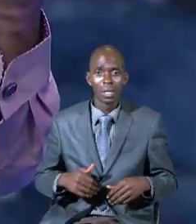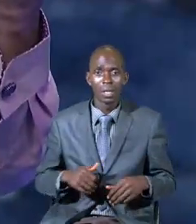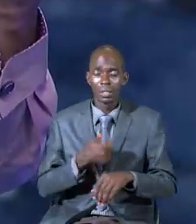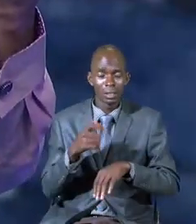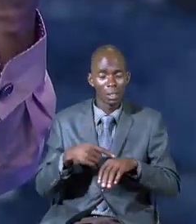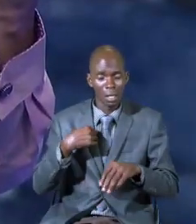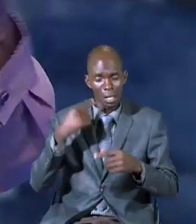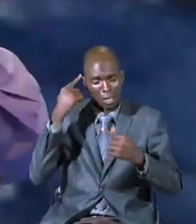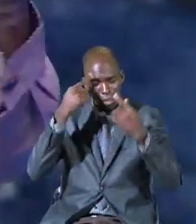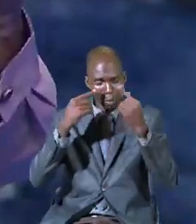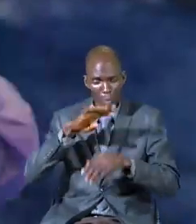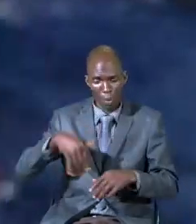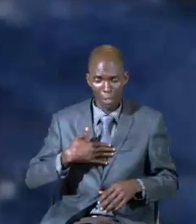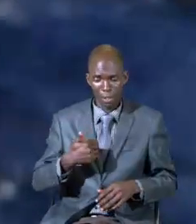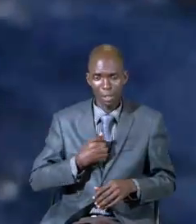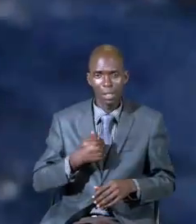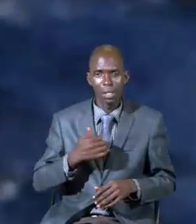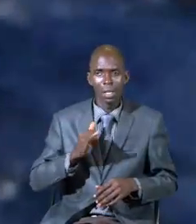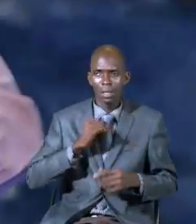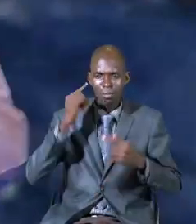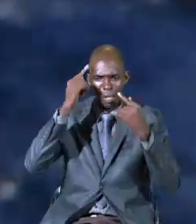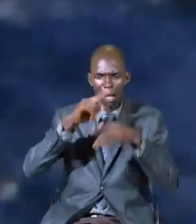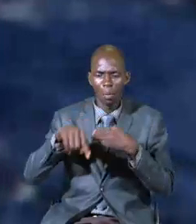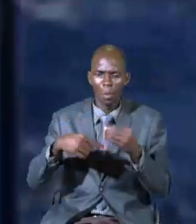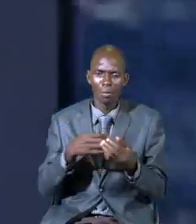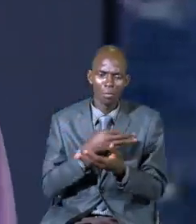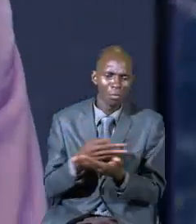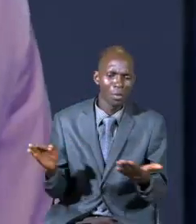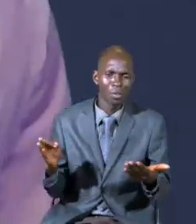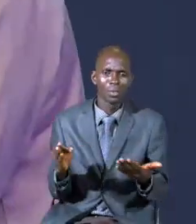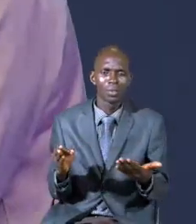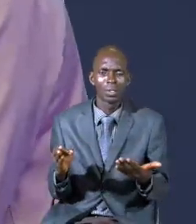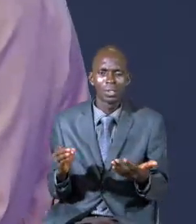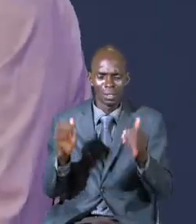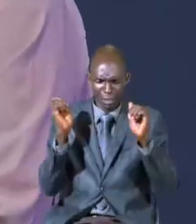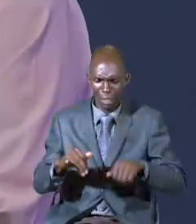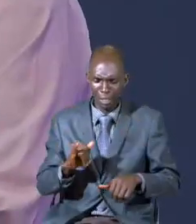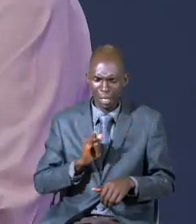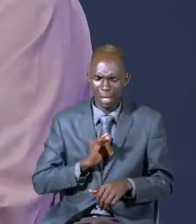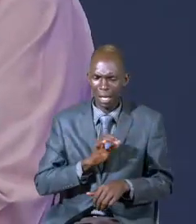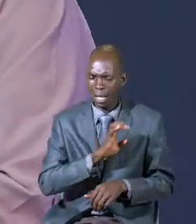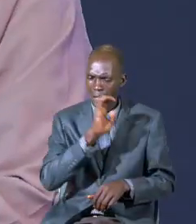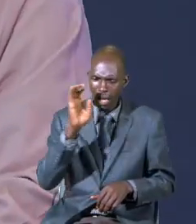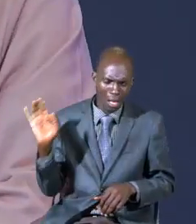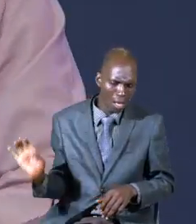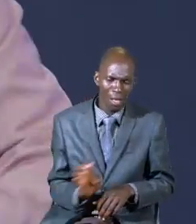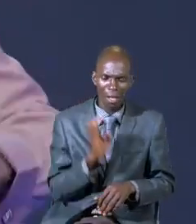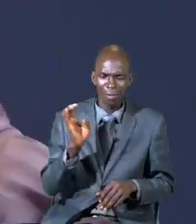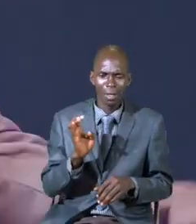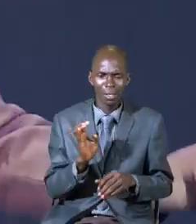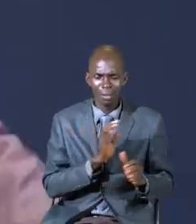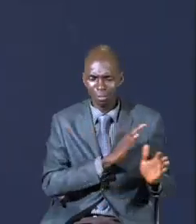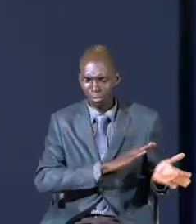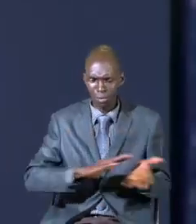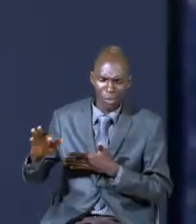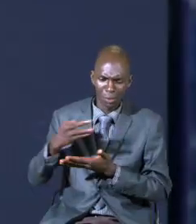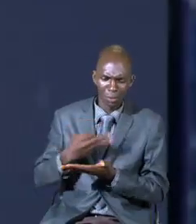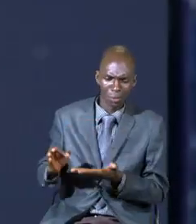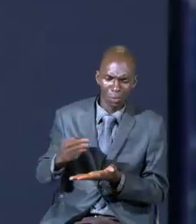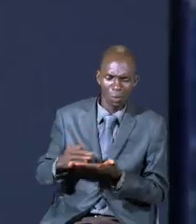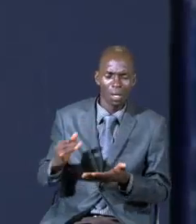about failure. I think about defeat. Can I ever get out of that failure and then succeed